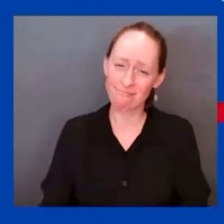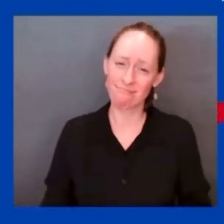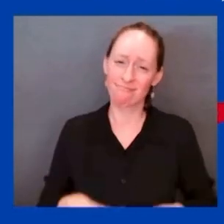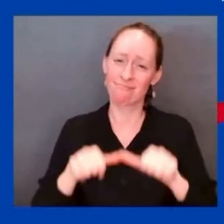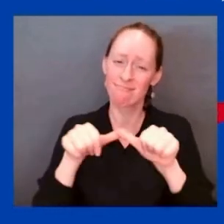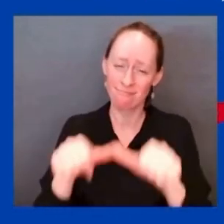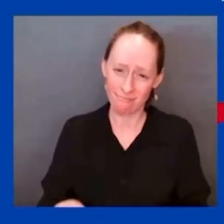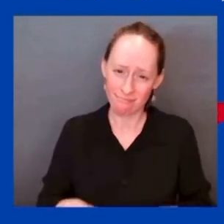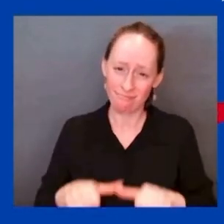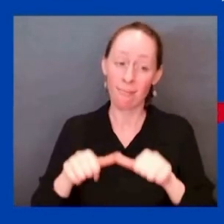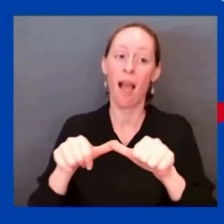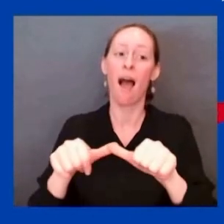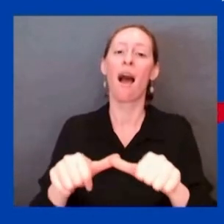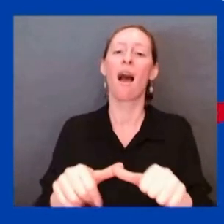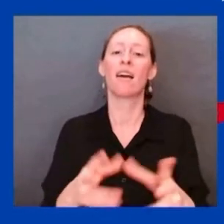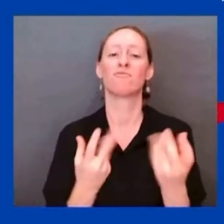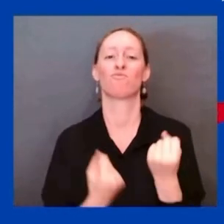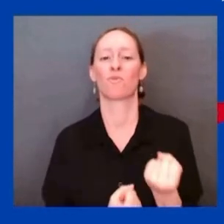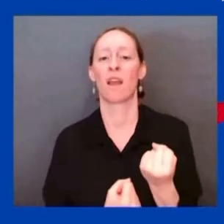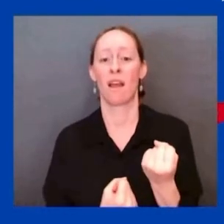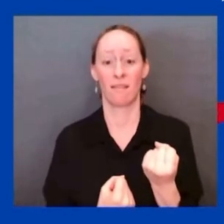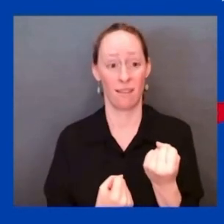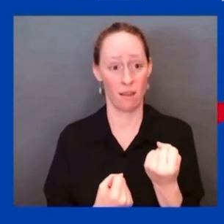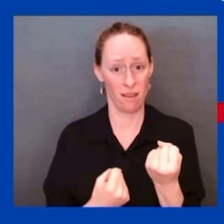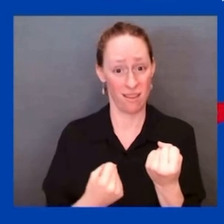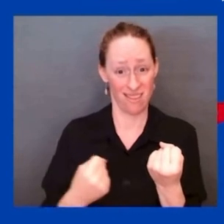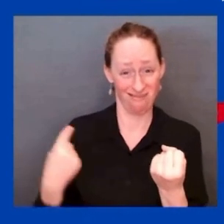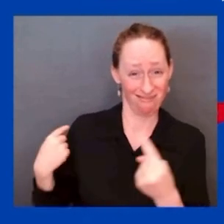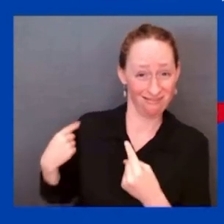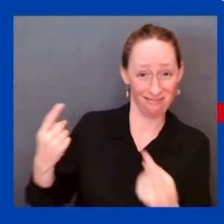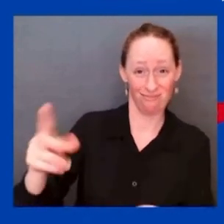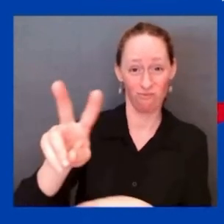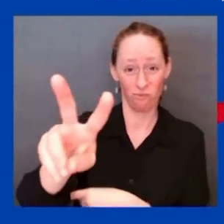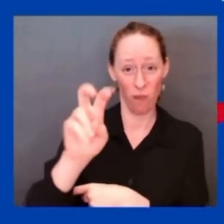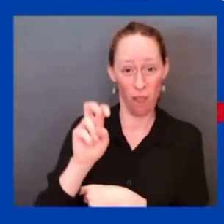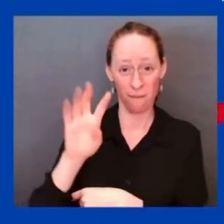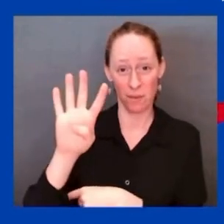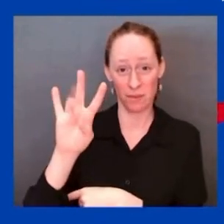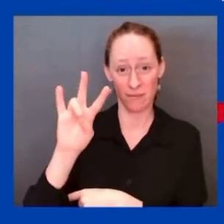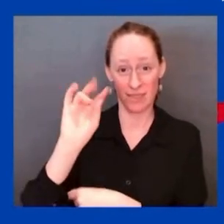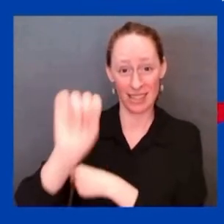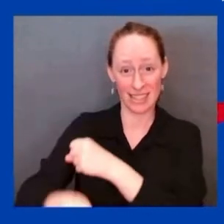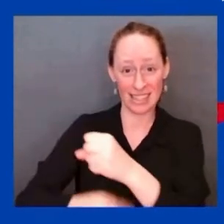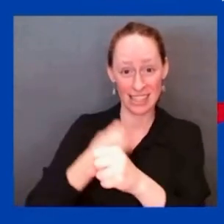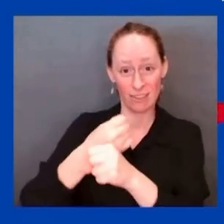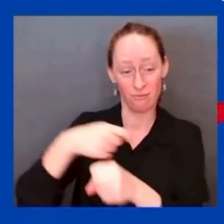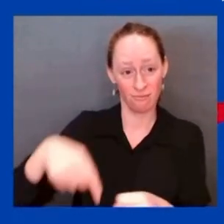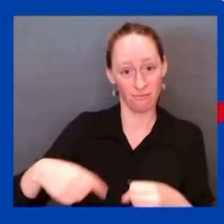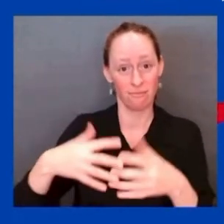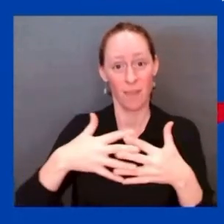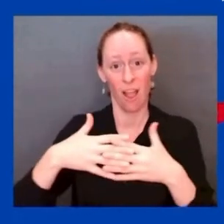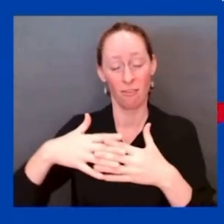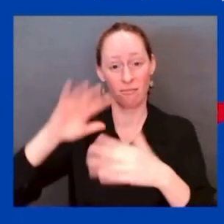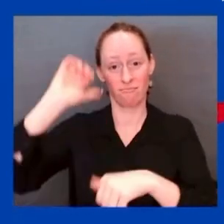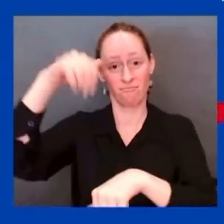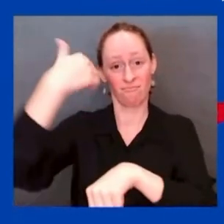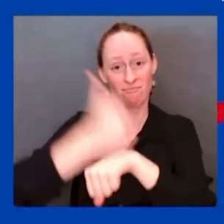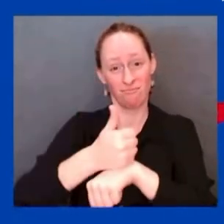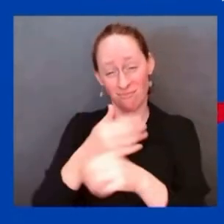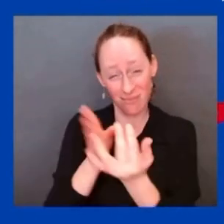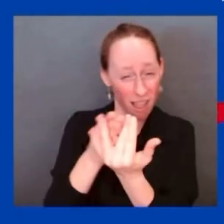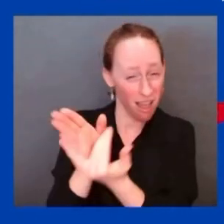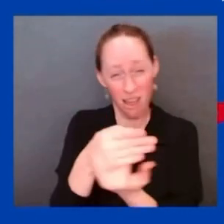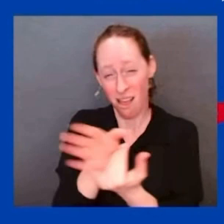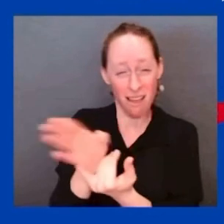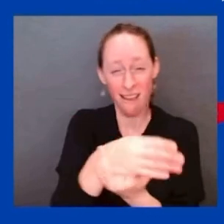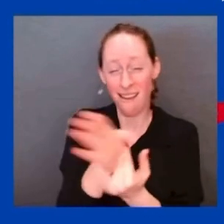that crisis. We're doing it again. I've never been more optimistic than I am today. I really mean it. Never been more optimistic.